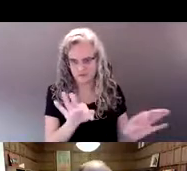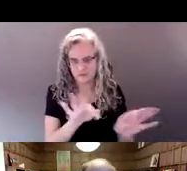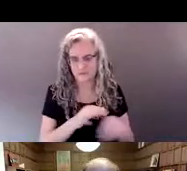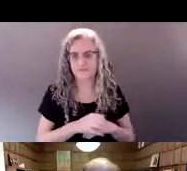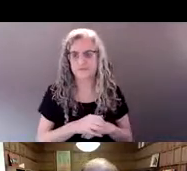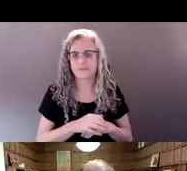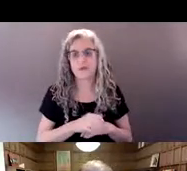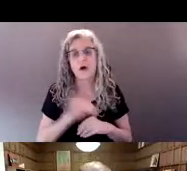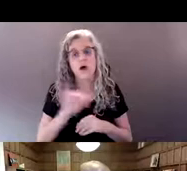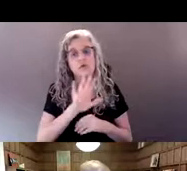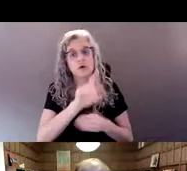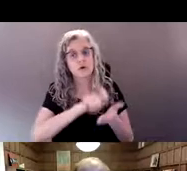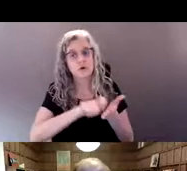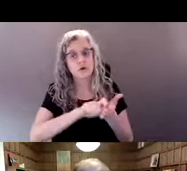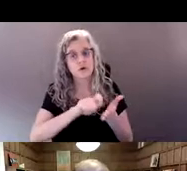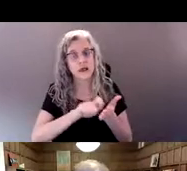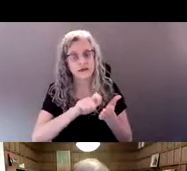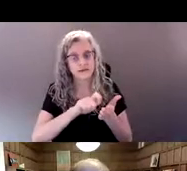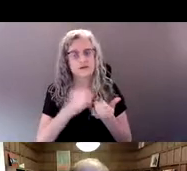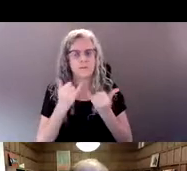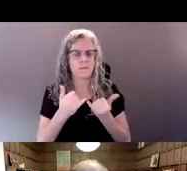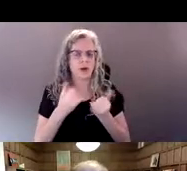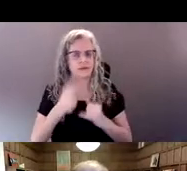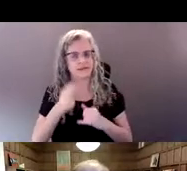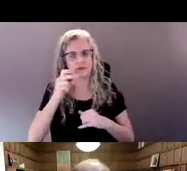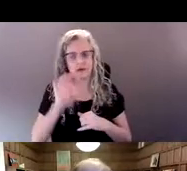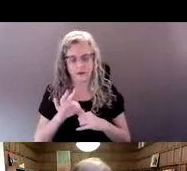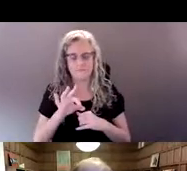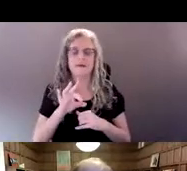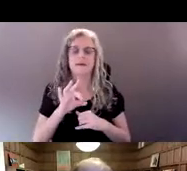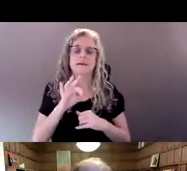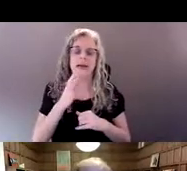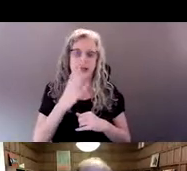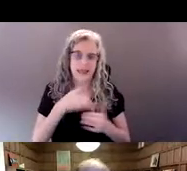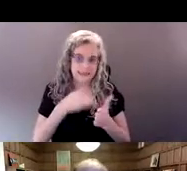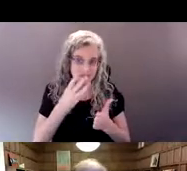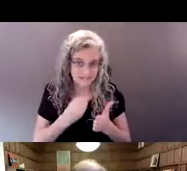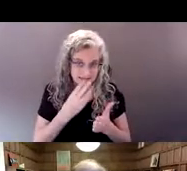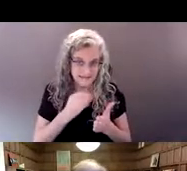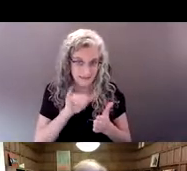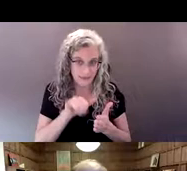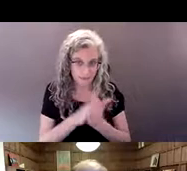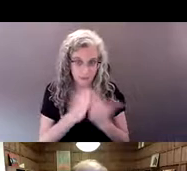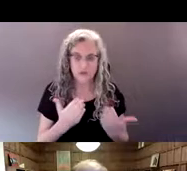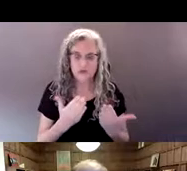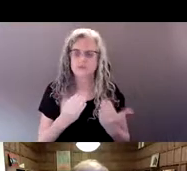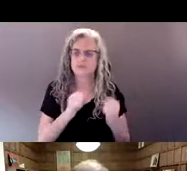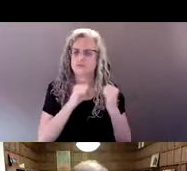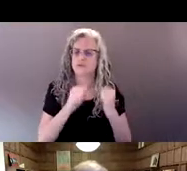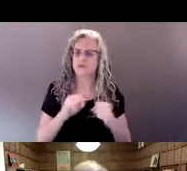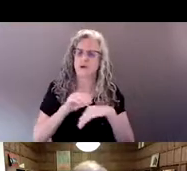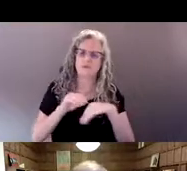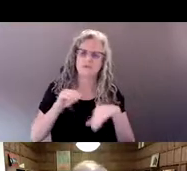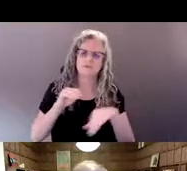writings, including her Modern History of Anti-Semitism, The Origins of Totalitarianism, have had a tremendous influence on